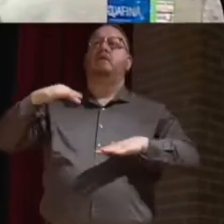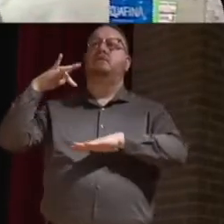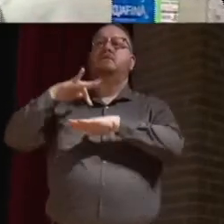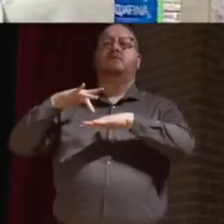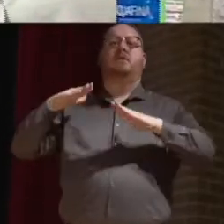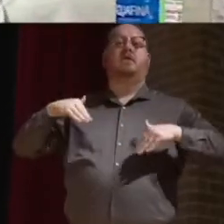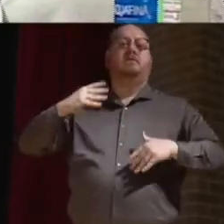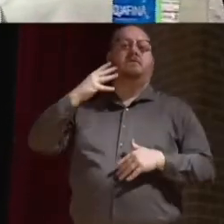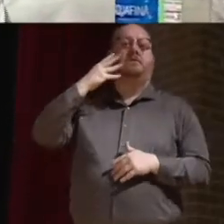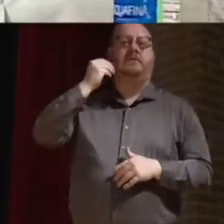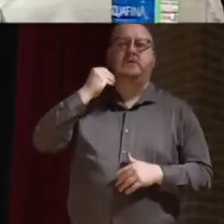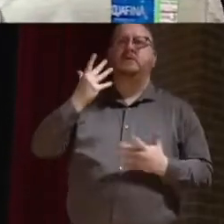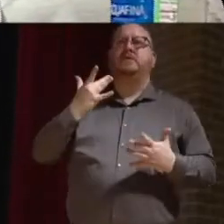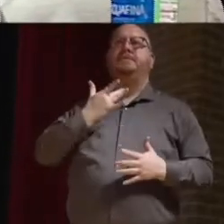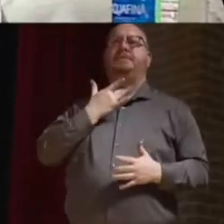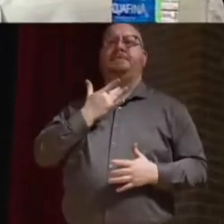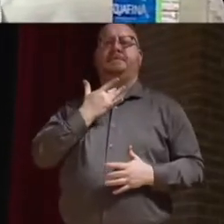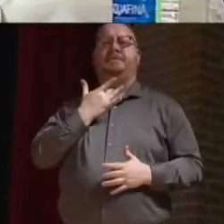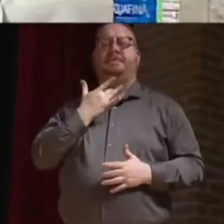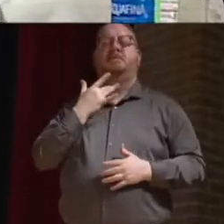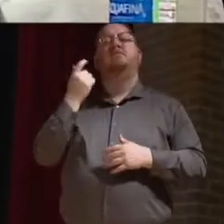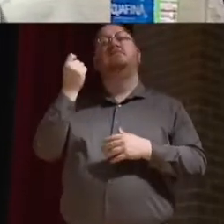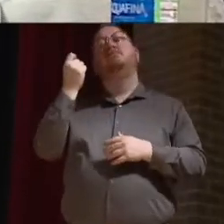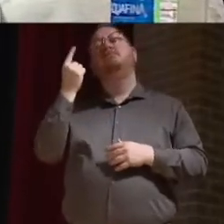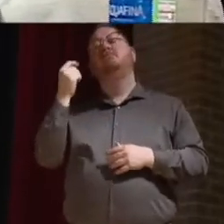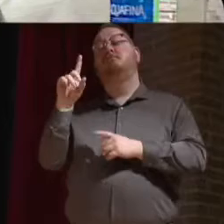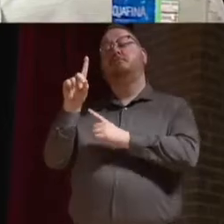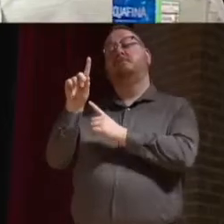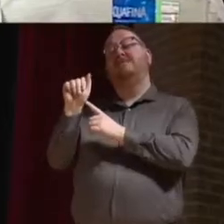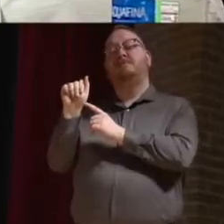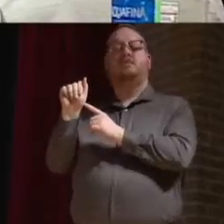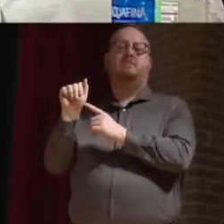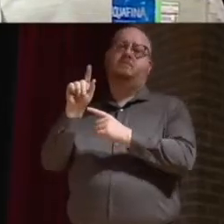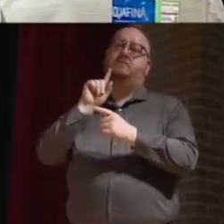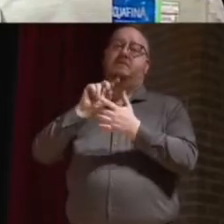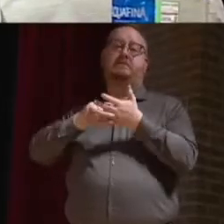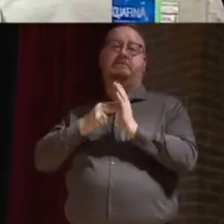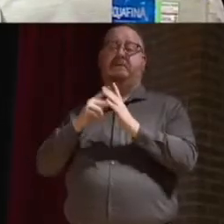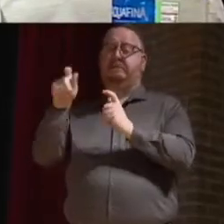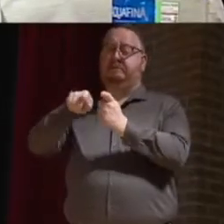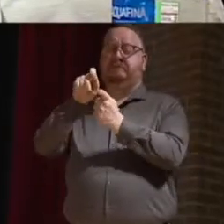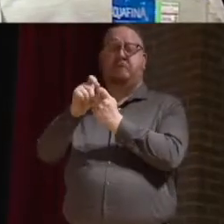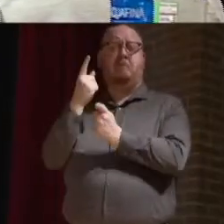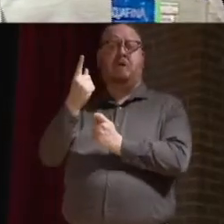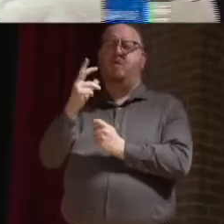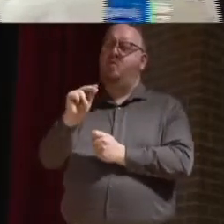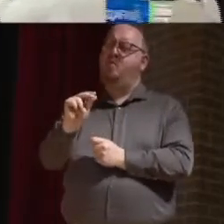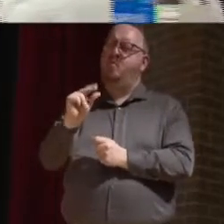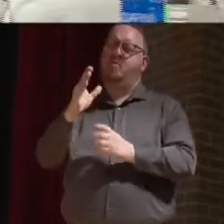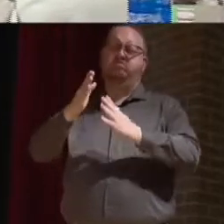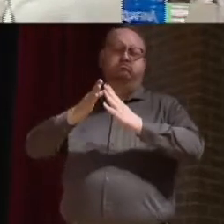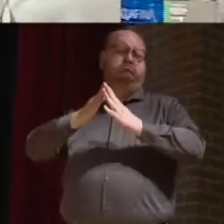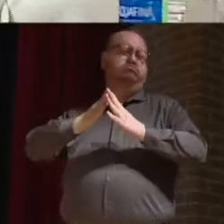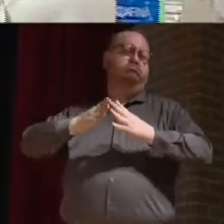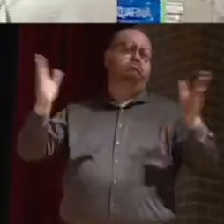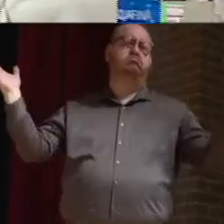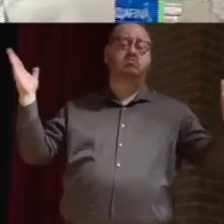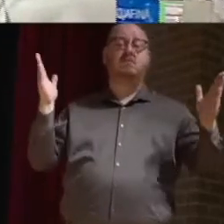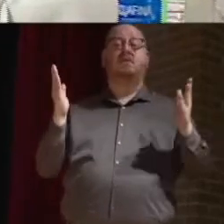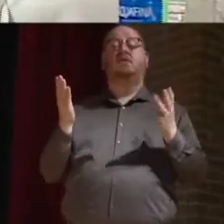is it's a very broad term, and for an untrained, unskilled,